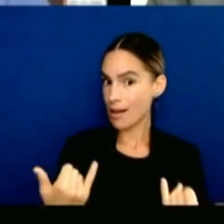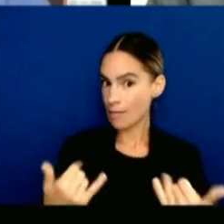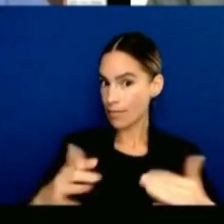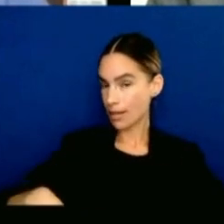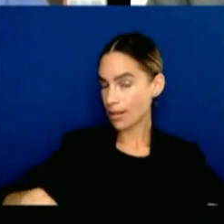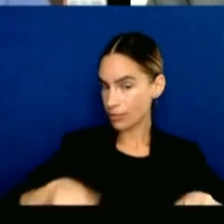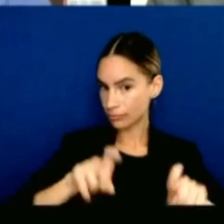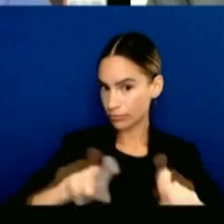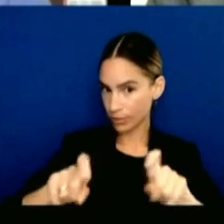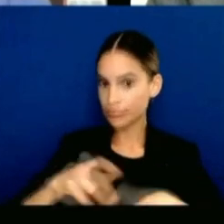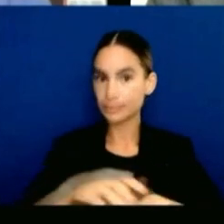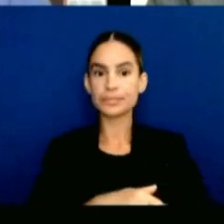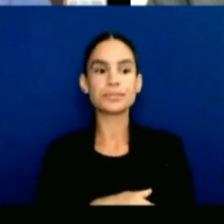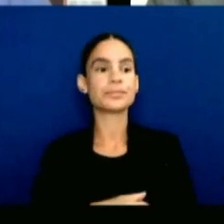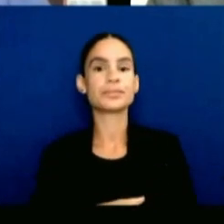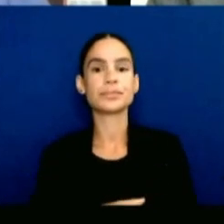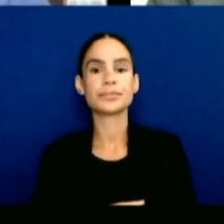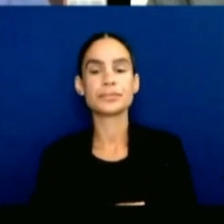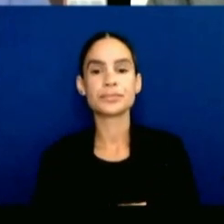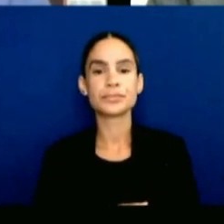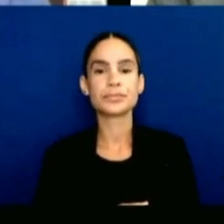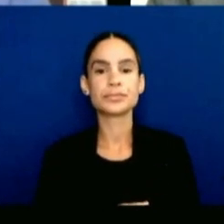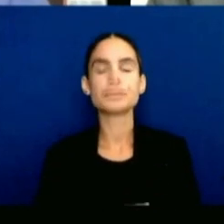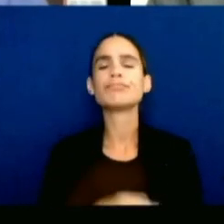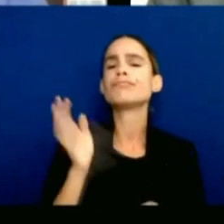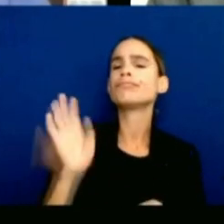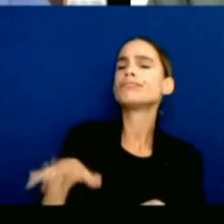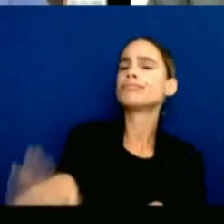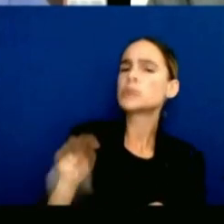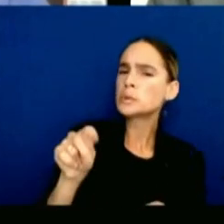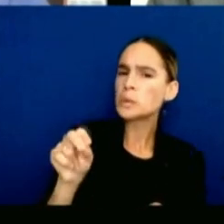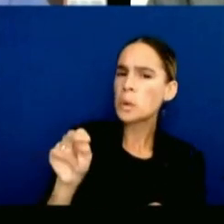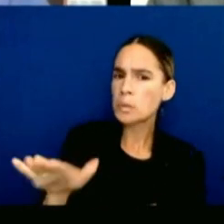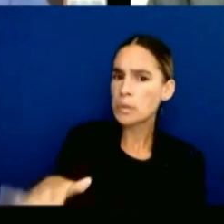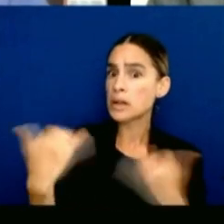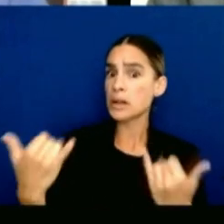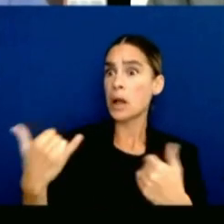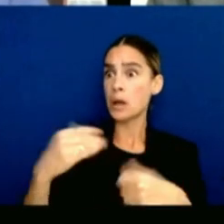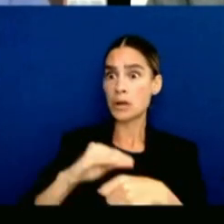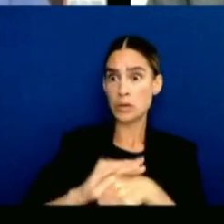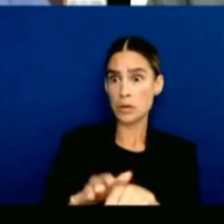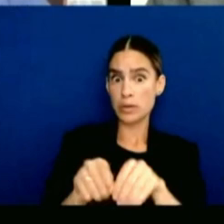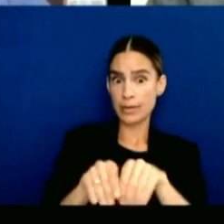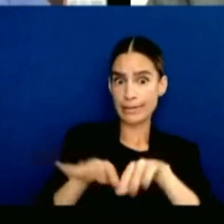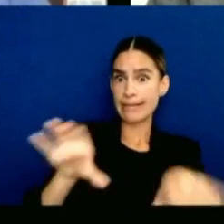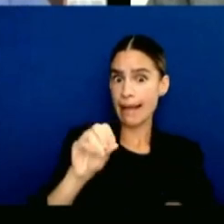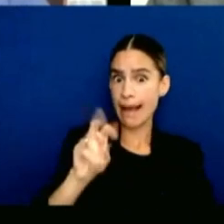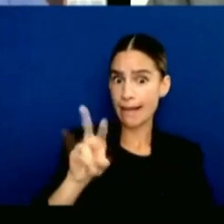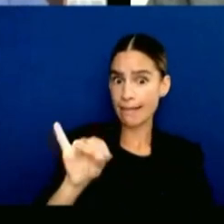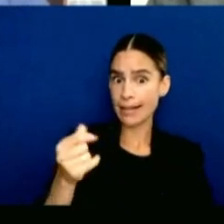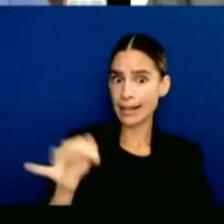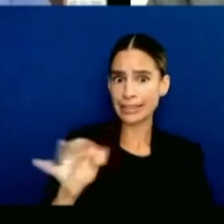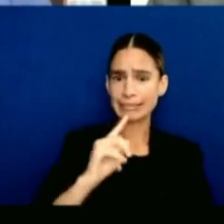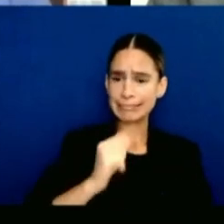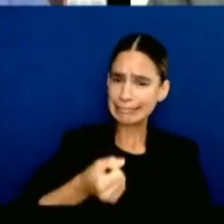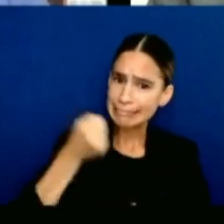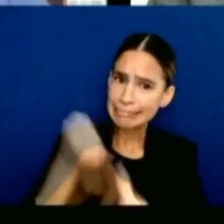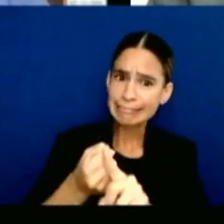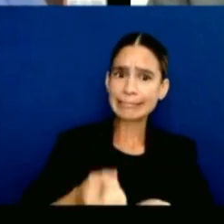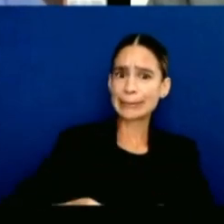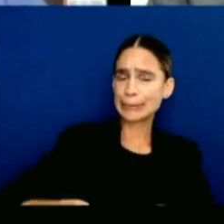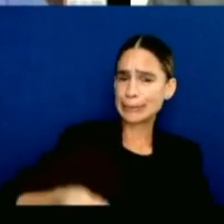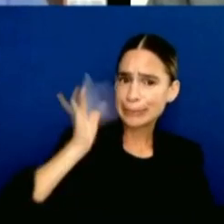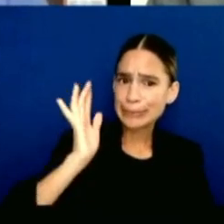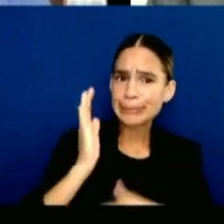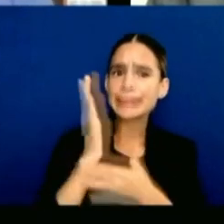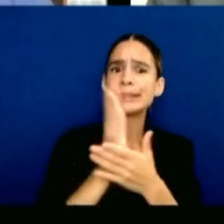disease, COVID-19, has hit particular groups really hard, and I'm talking about older people, people with chronic disease,